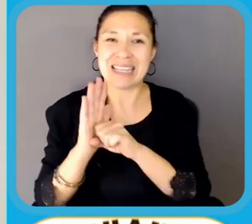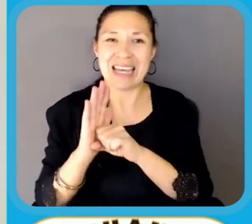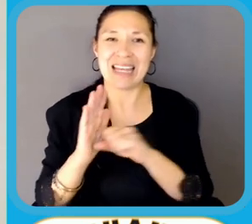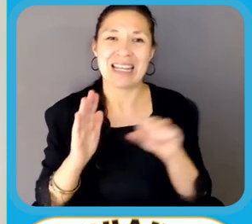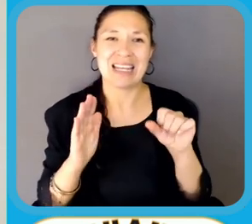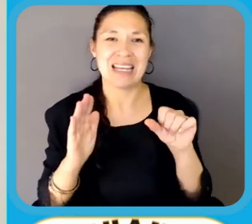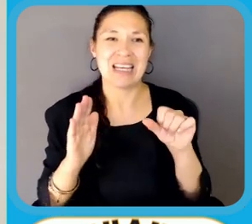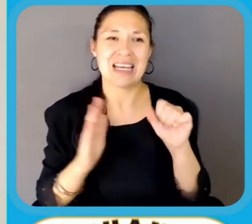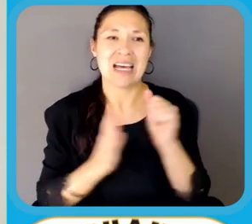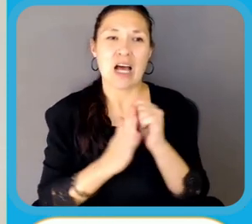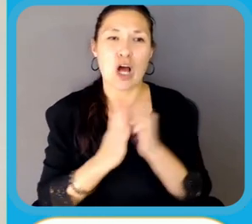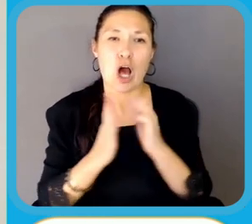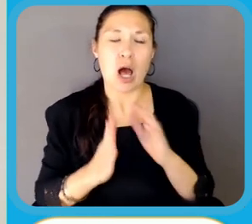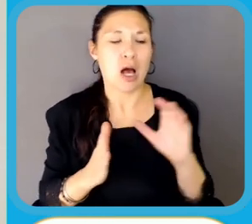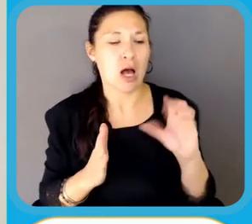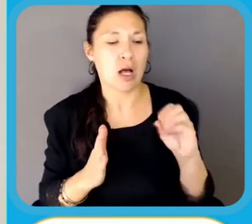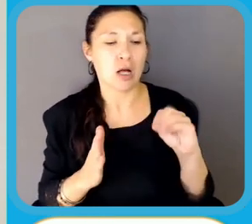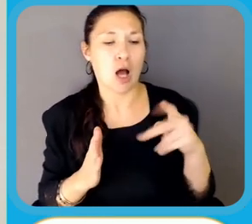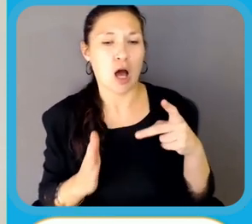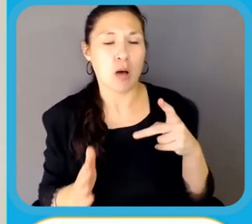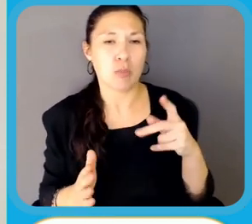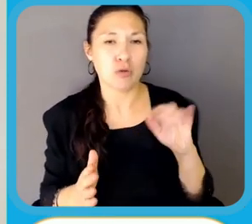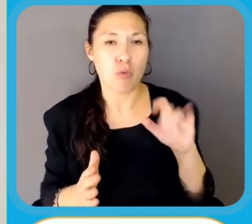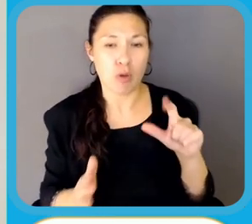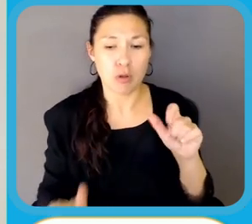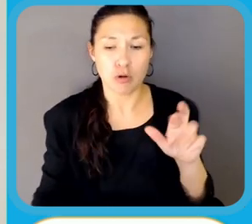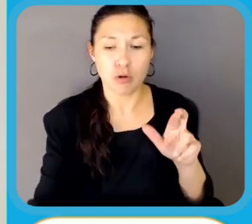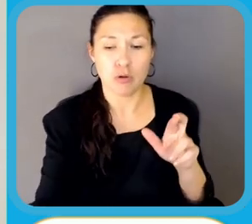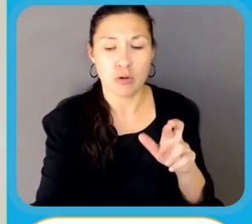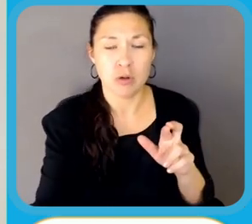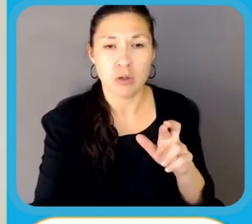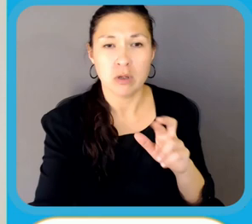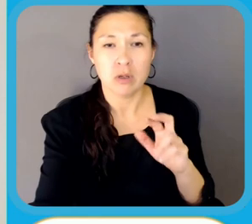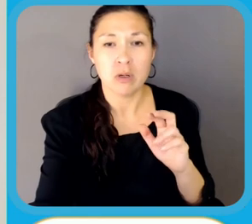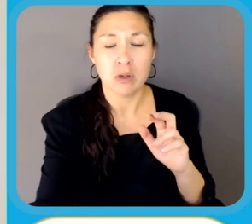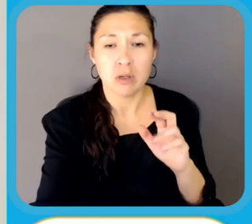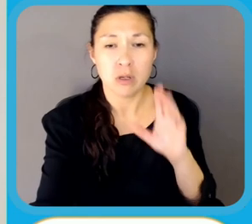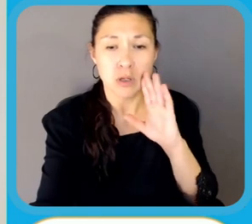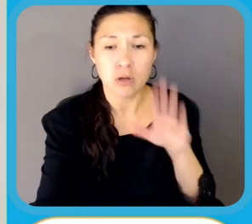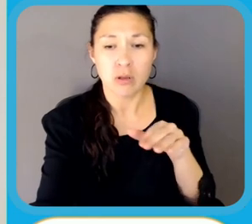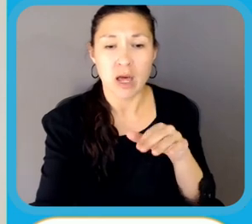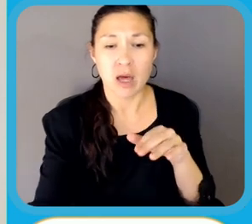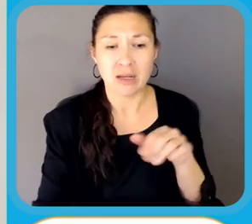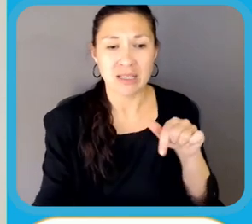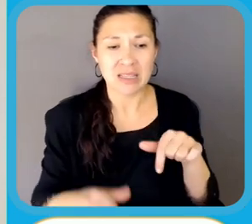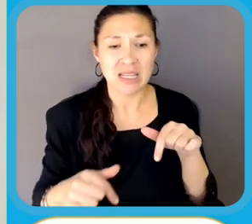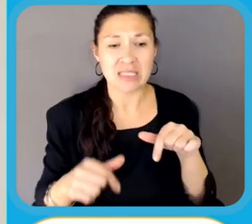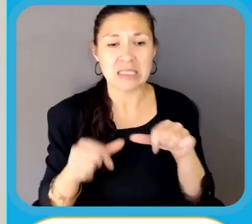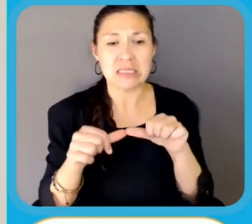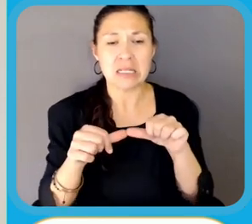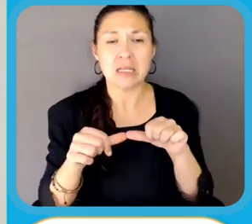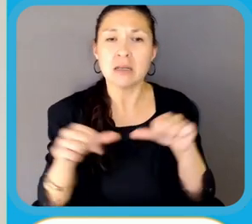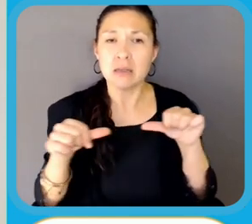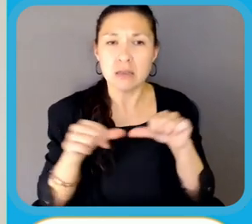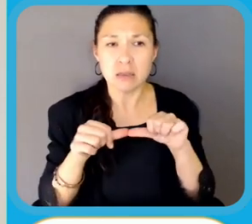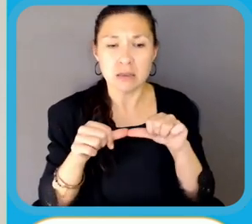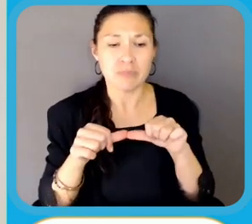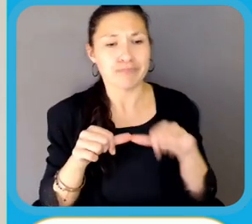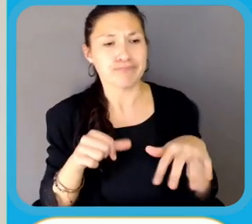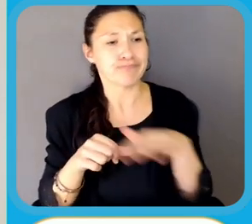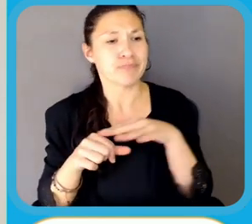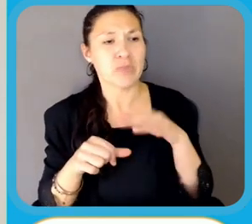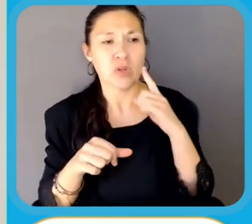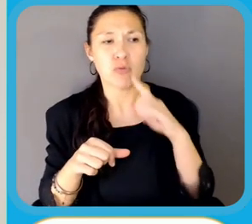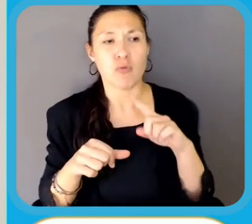California has always been our nation's land of possibility, that blue beacon of progressive democracy. Well, I'm ready to help our